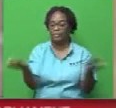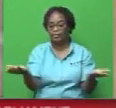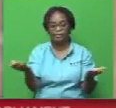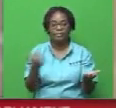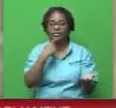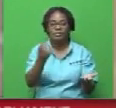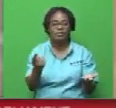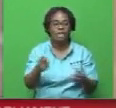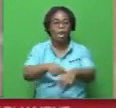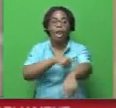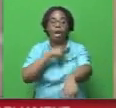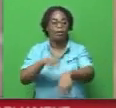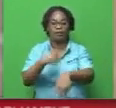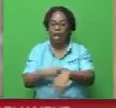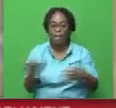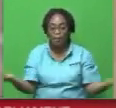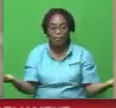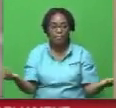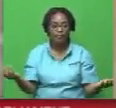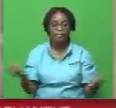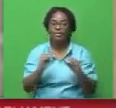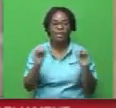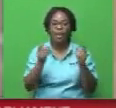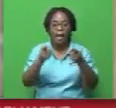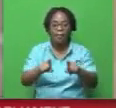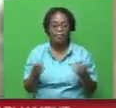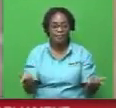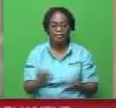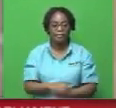have to address our minds to the issue of